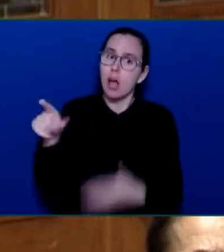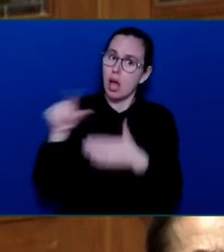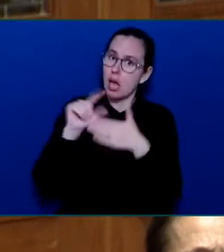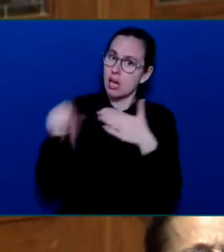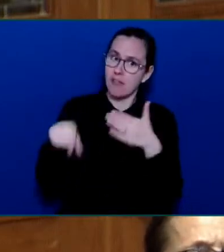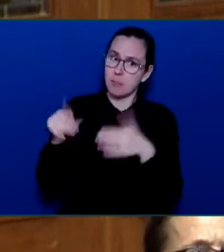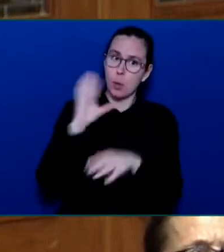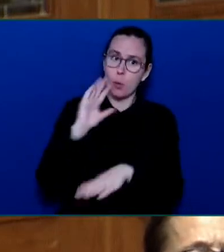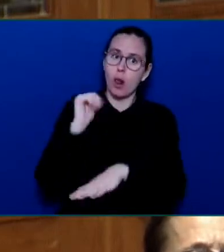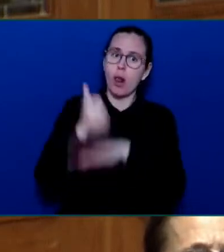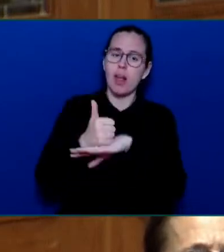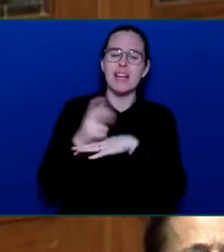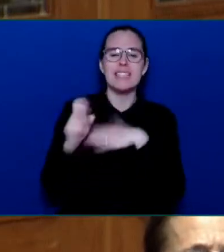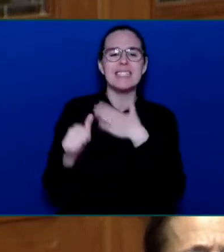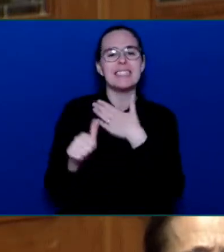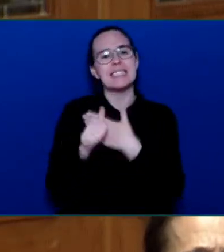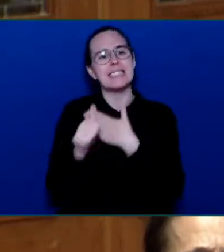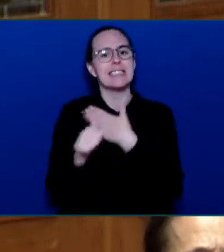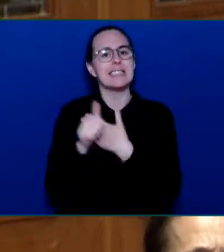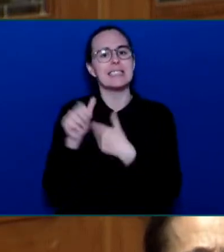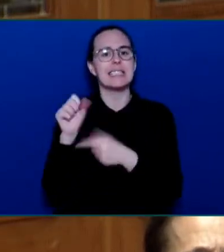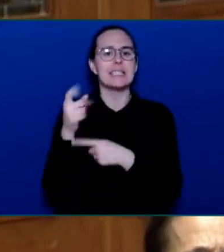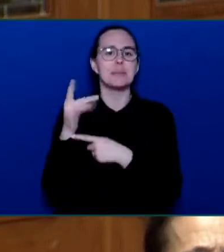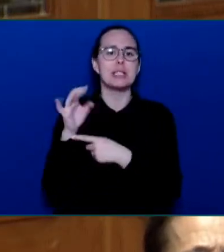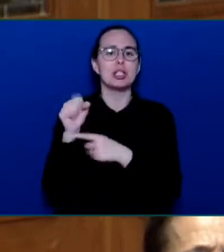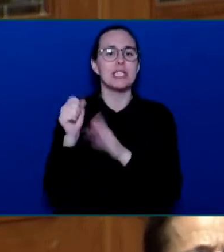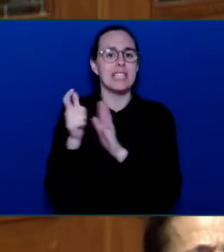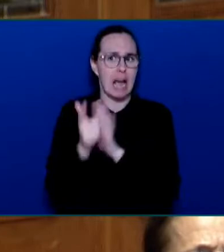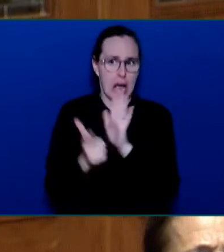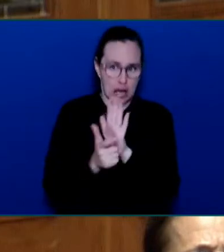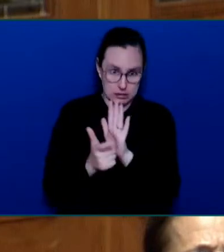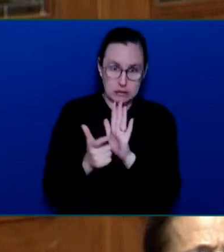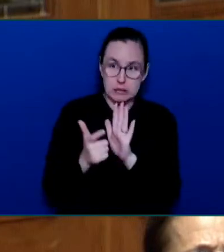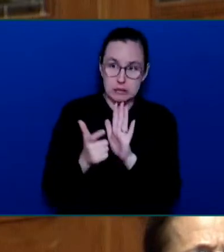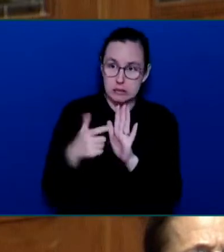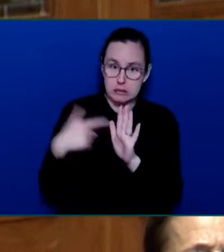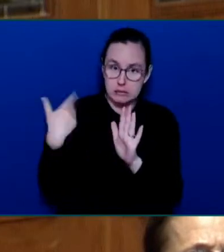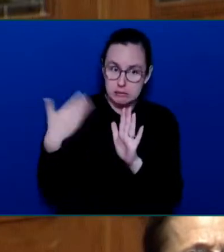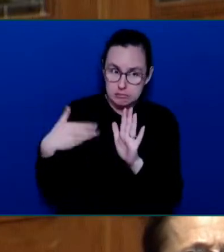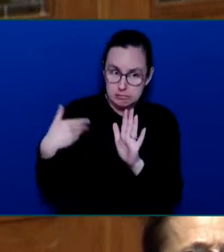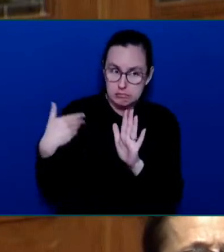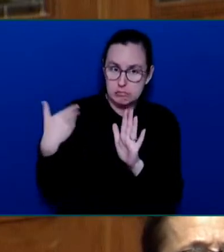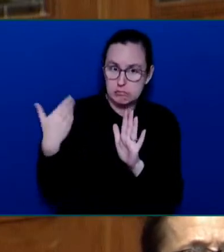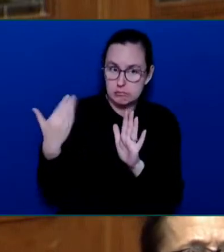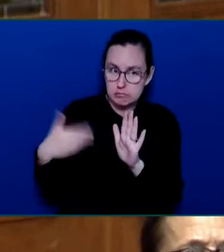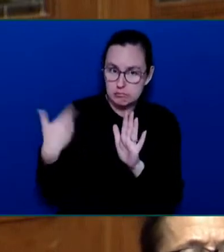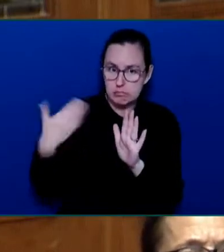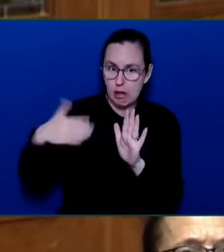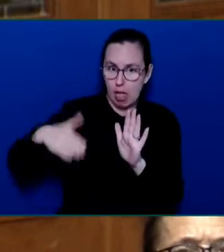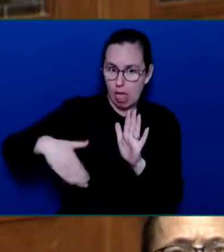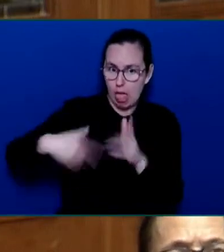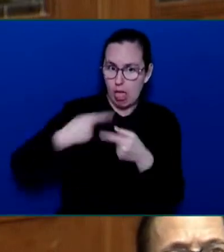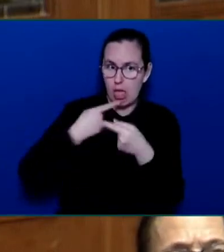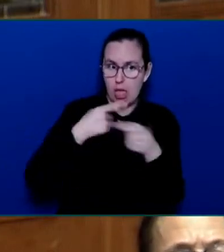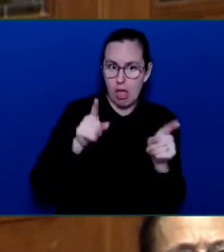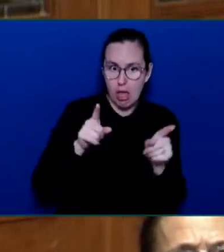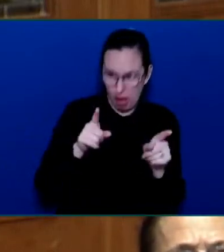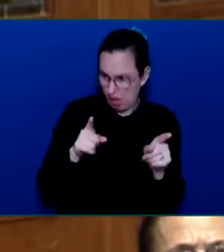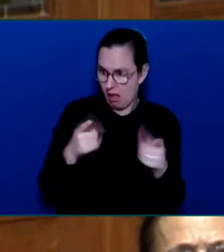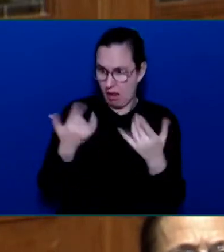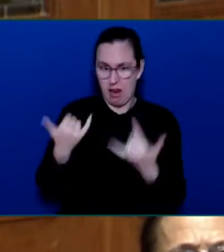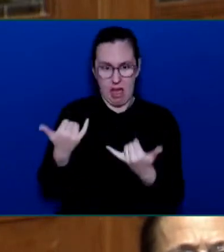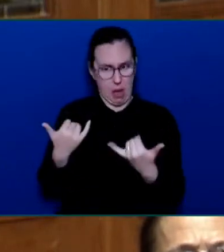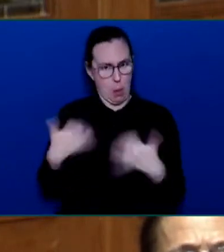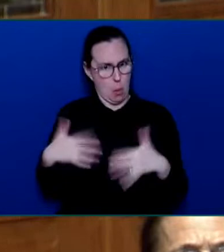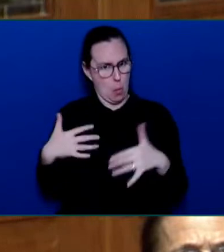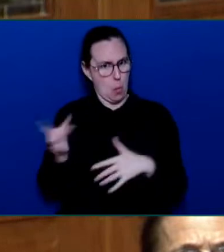of at-risk species in the province grows and iconic species blink out. My question, Honourable Speaker, is to the Minister of